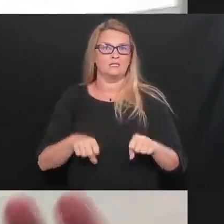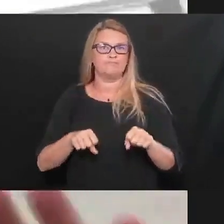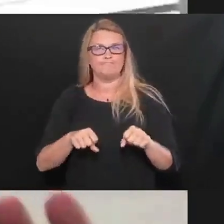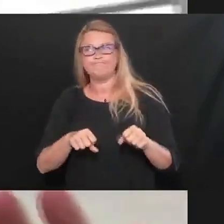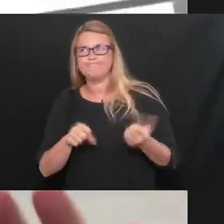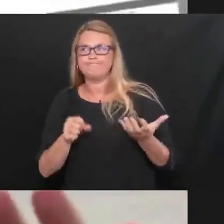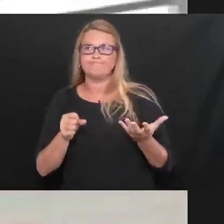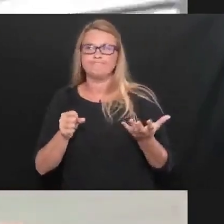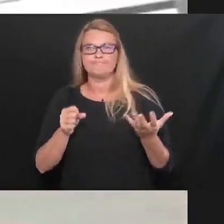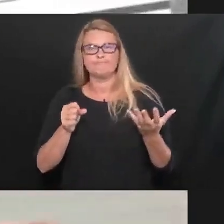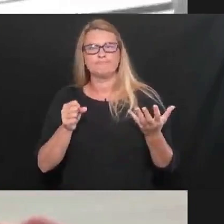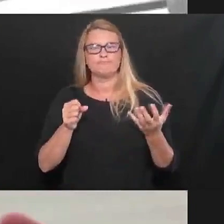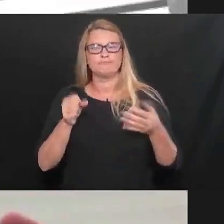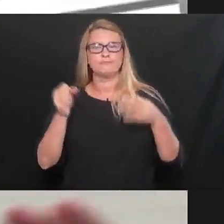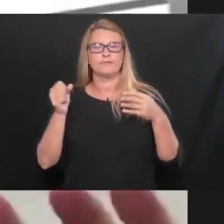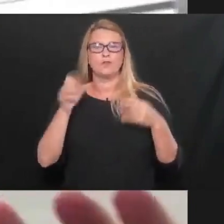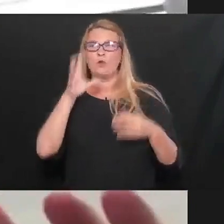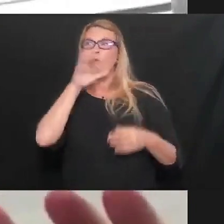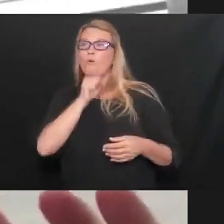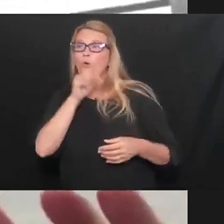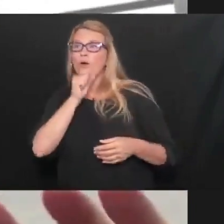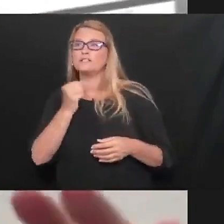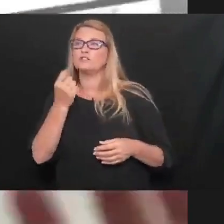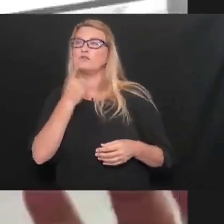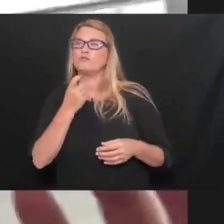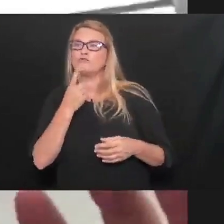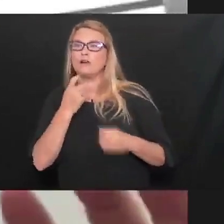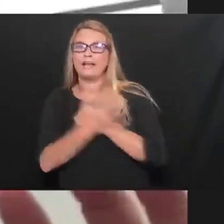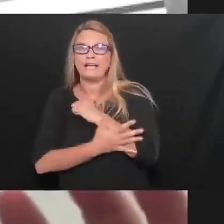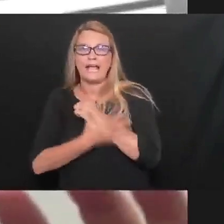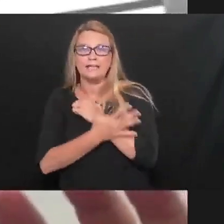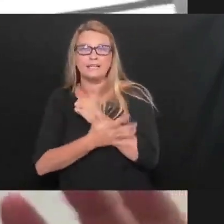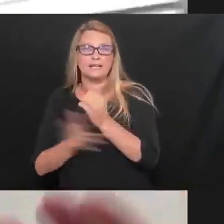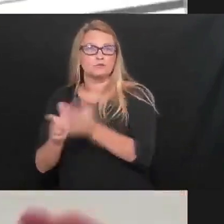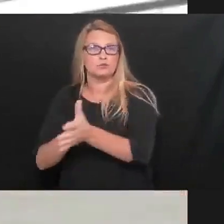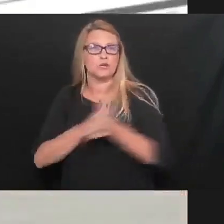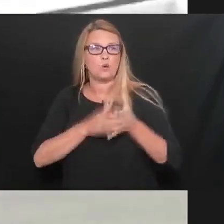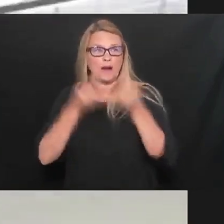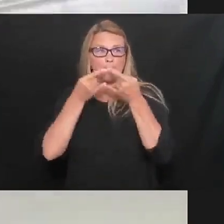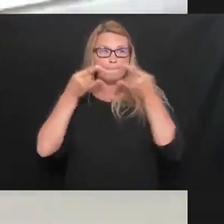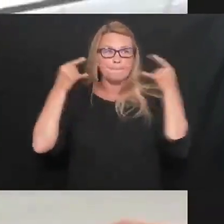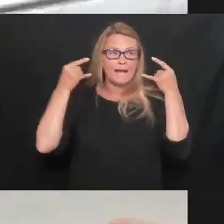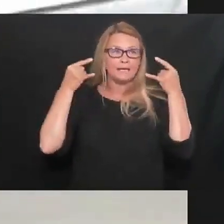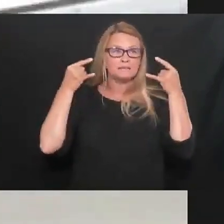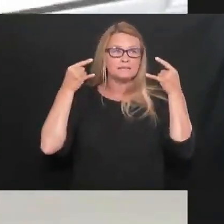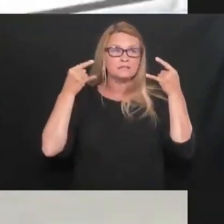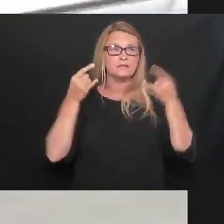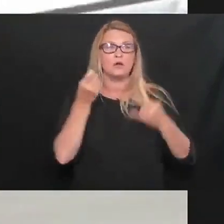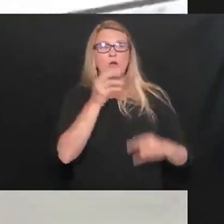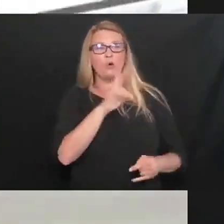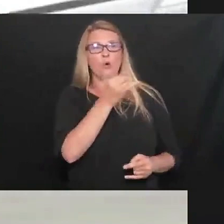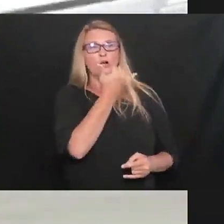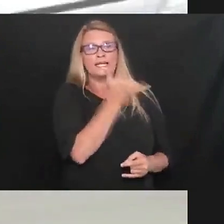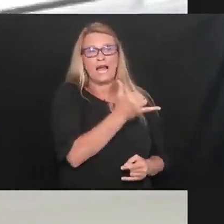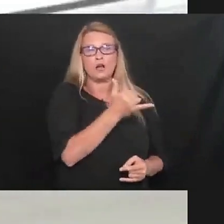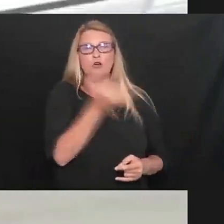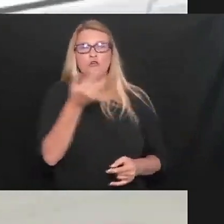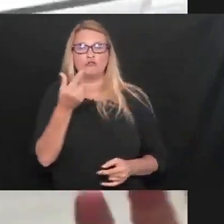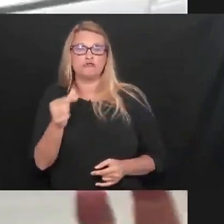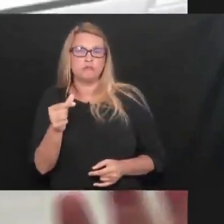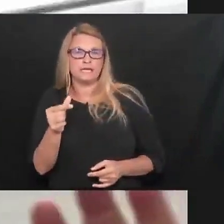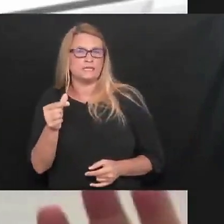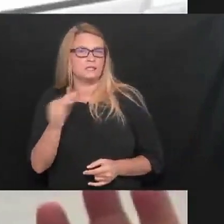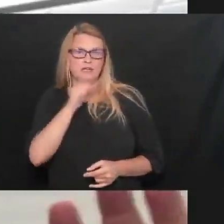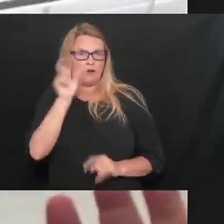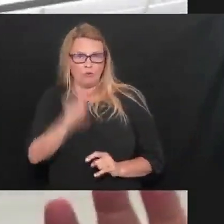whereby, let's say, orange and red counties would have a mask mandate in place, but if you were yellow or green, you